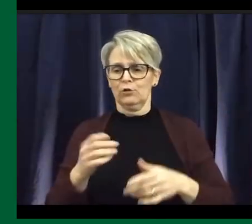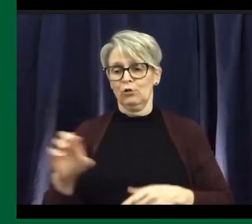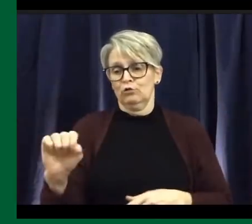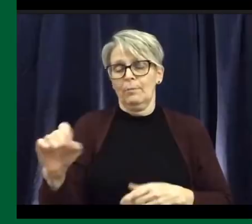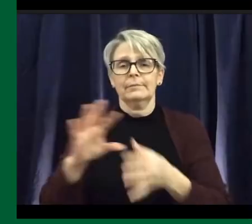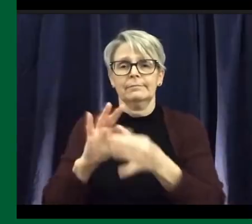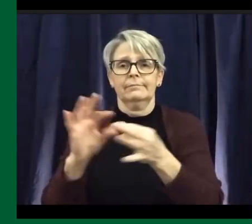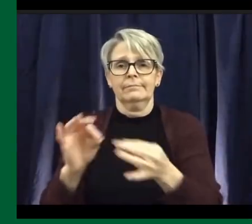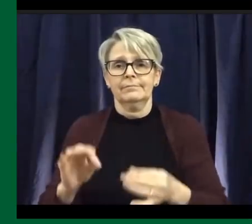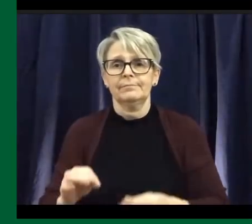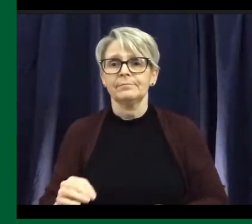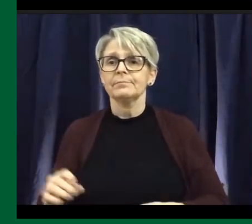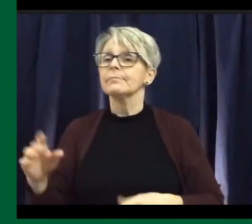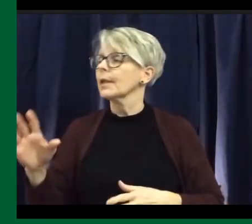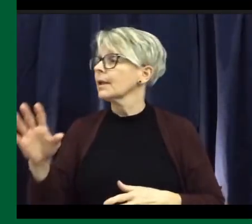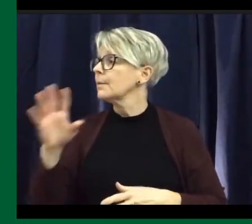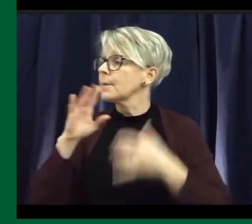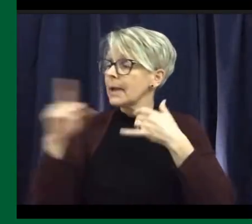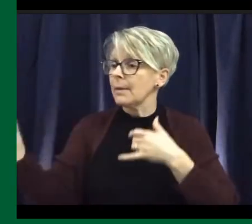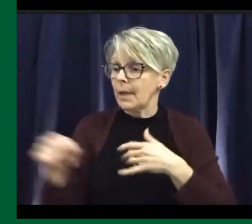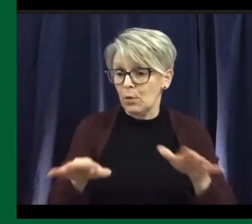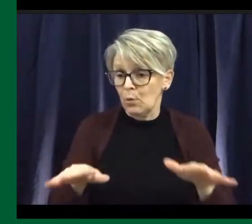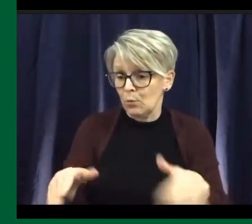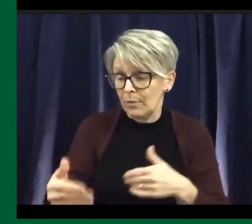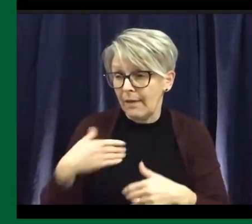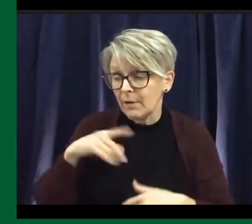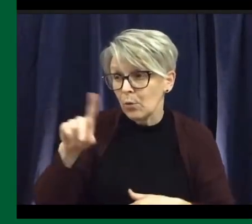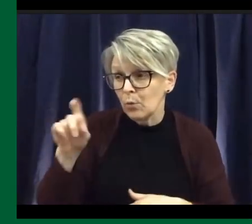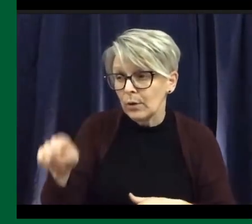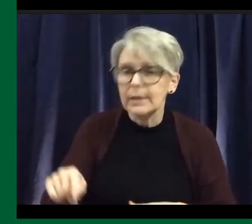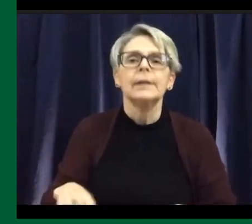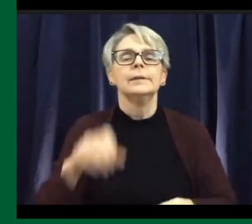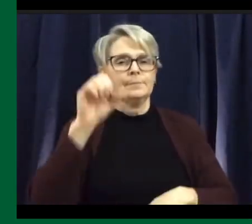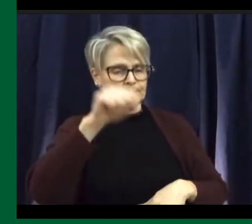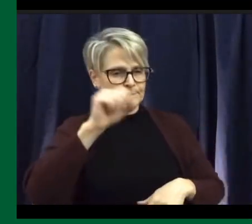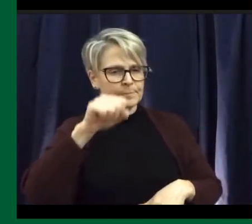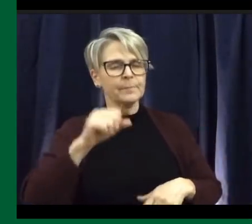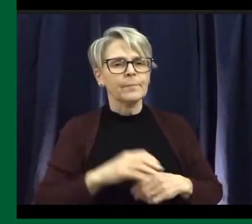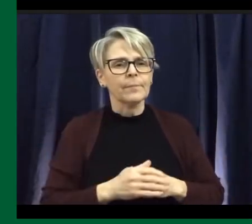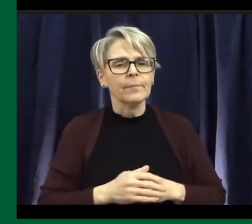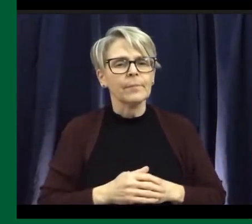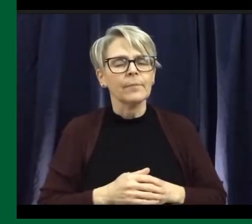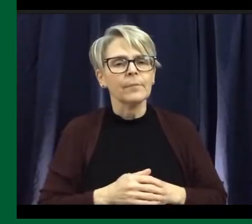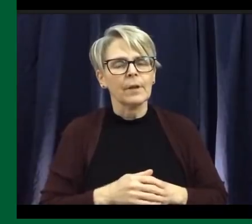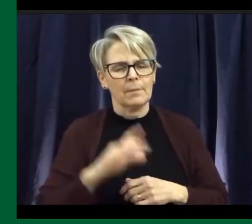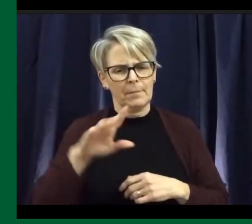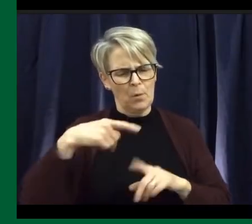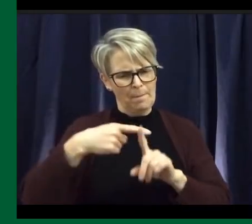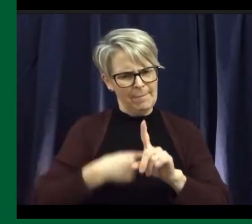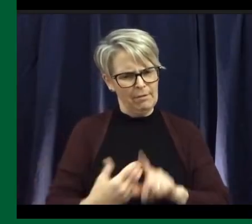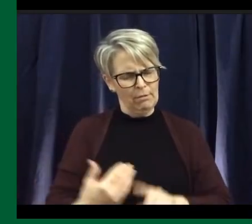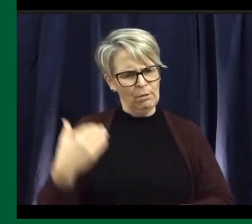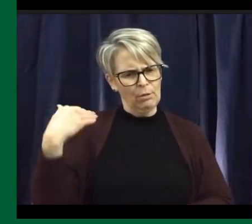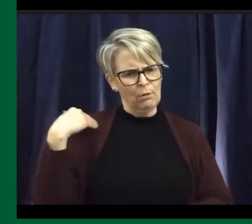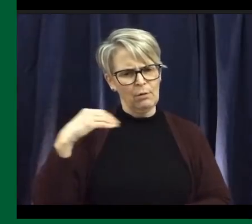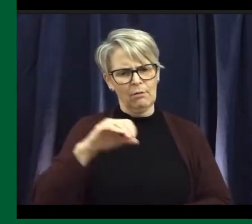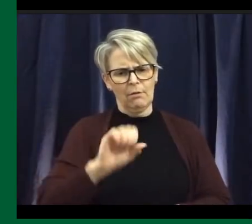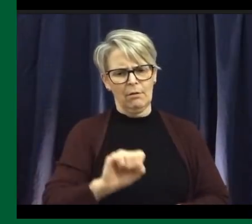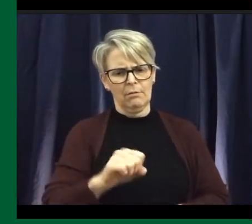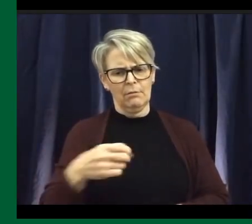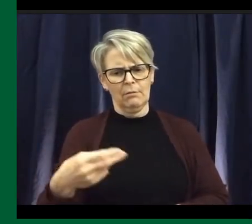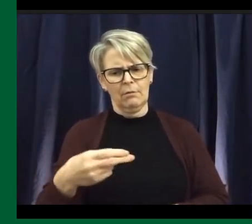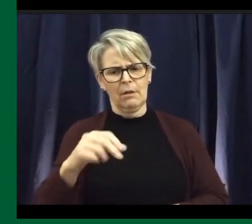We'll come back to the room. Adam, do you have a question? Yeah, it's Scott. About a month ago, the SHA advertised a